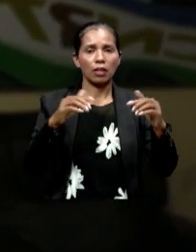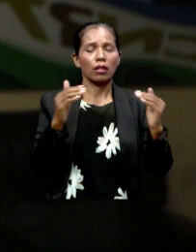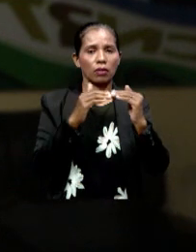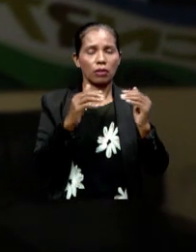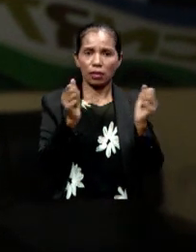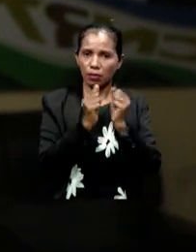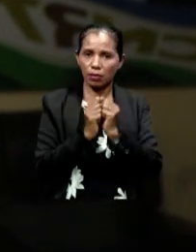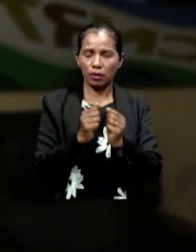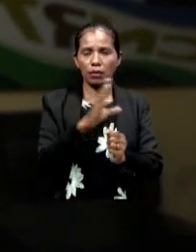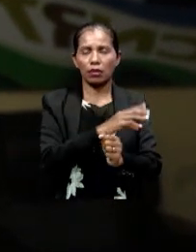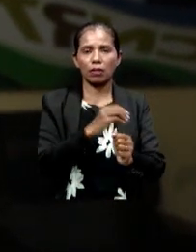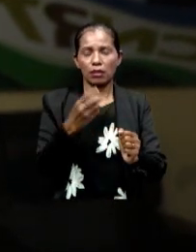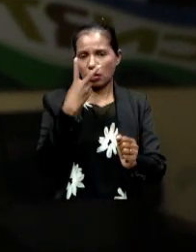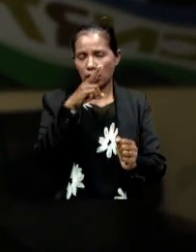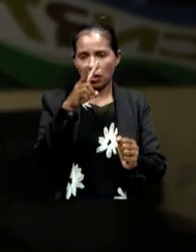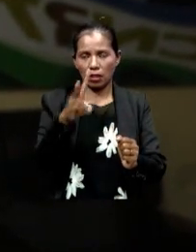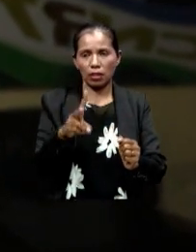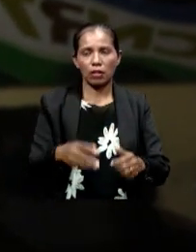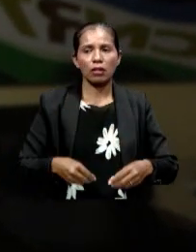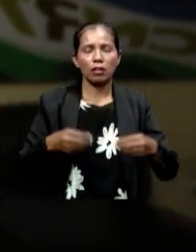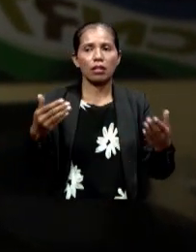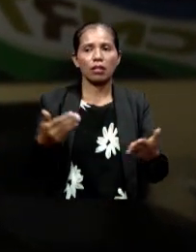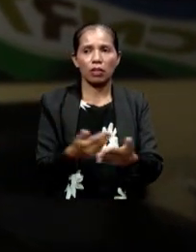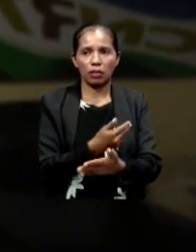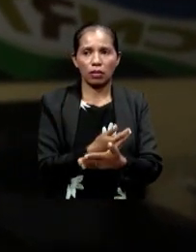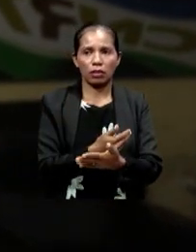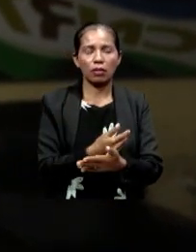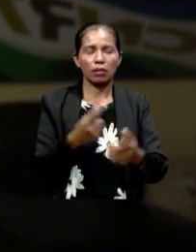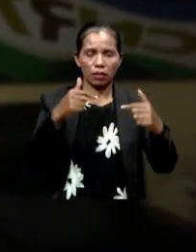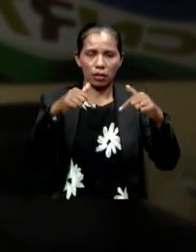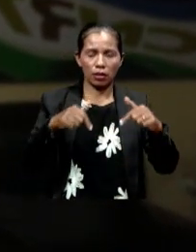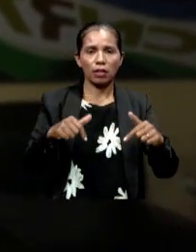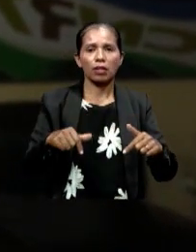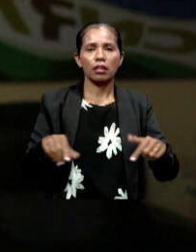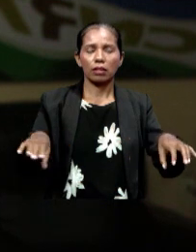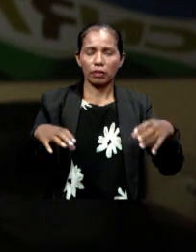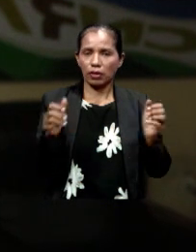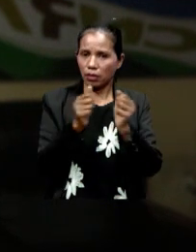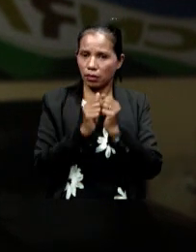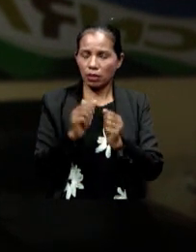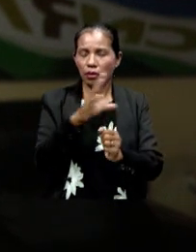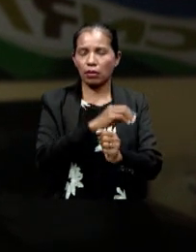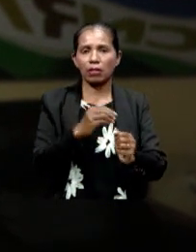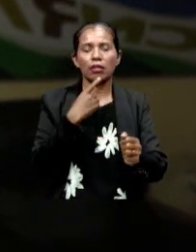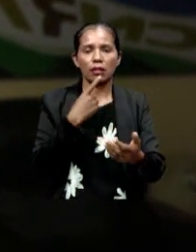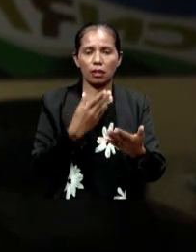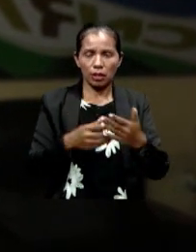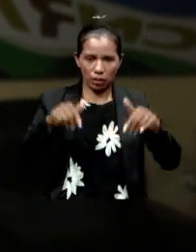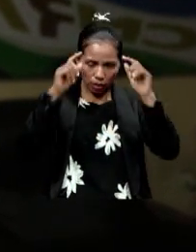invitation gladly, and I see this as a new milestone to strengthen the relation between the UAE and East